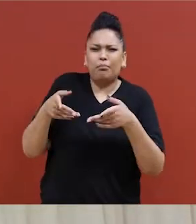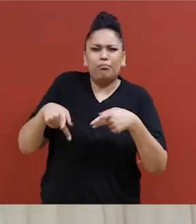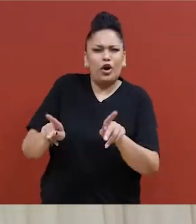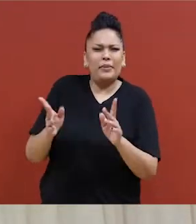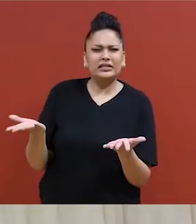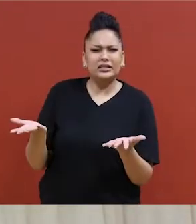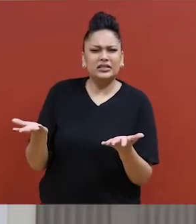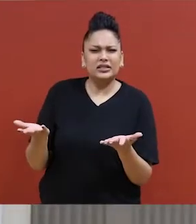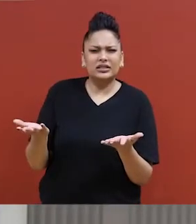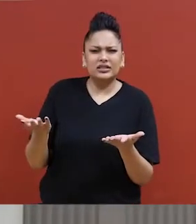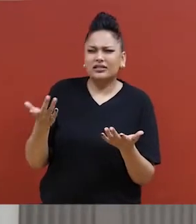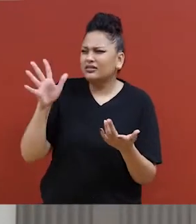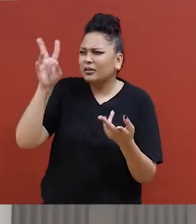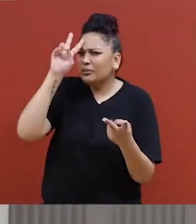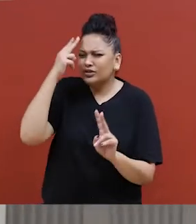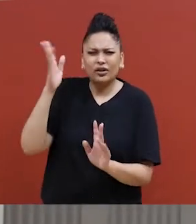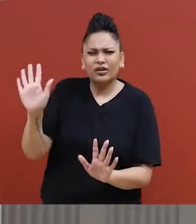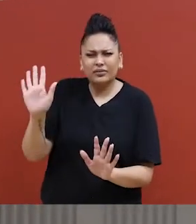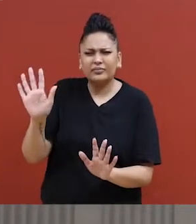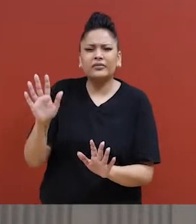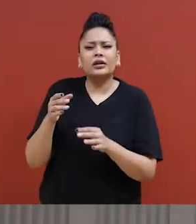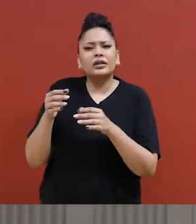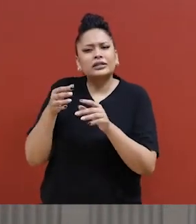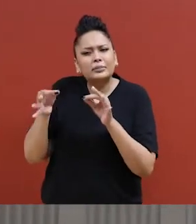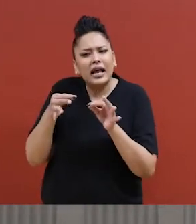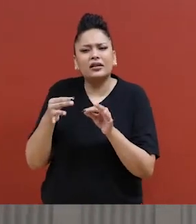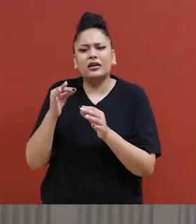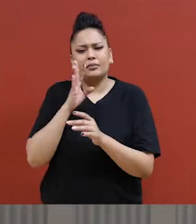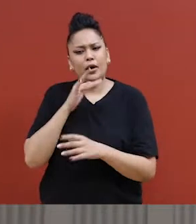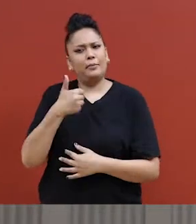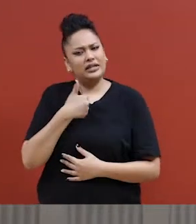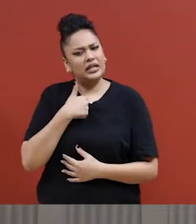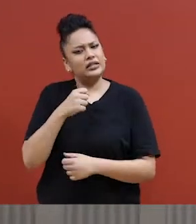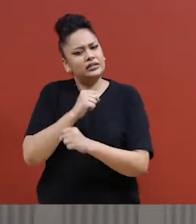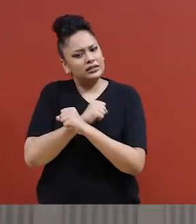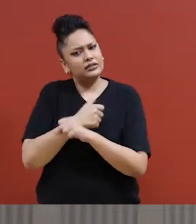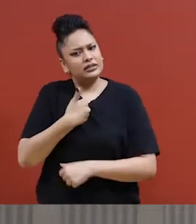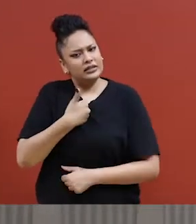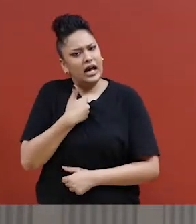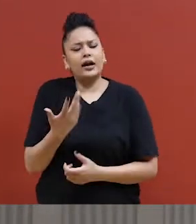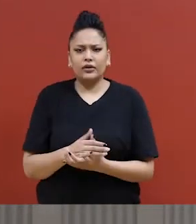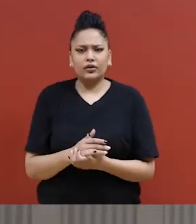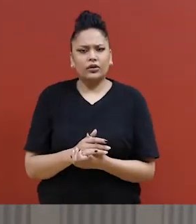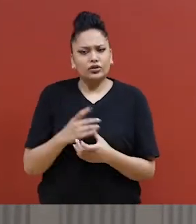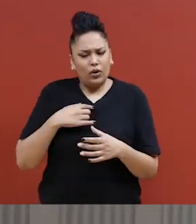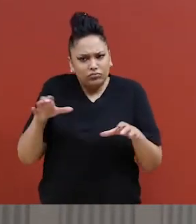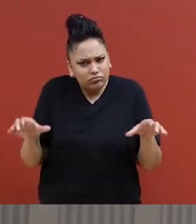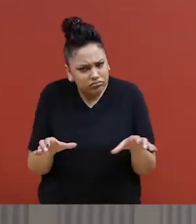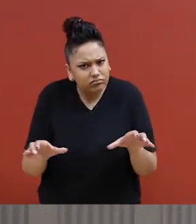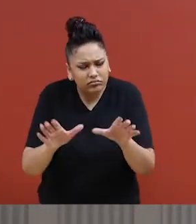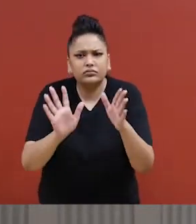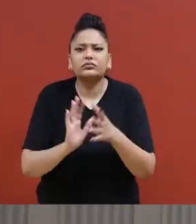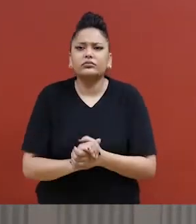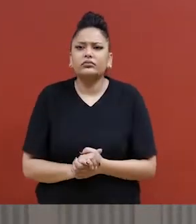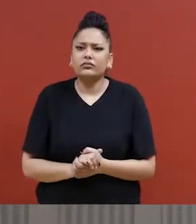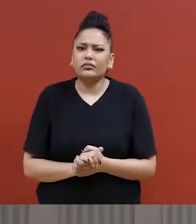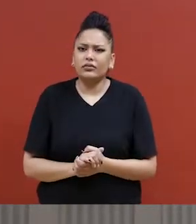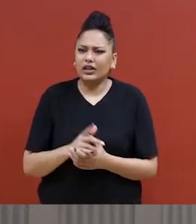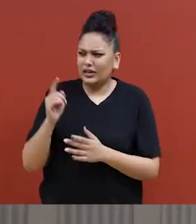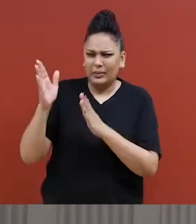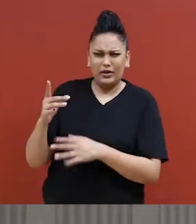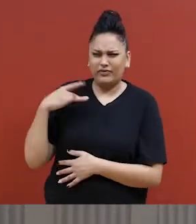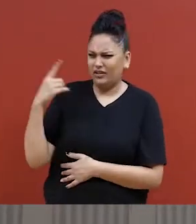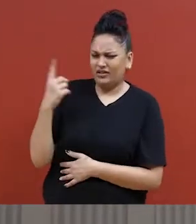for touching. So we're going to talk about verbal self-defense and what we can do if somebody is, doing that kind of stuff. But